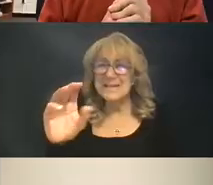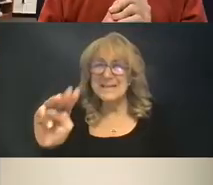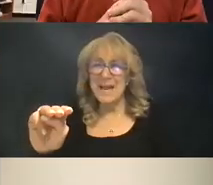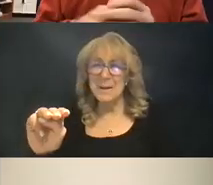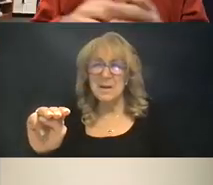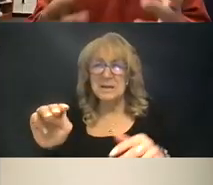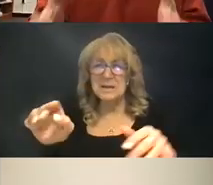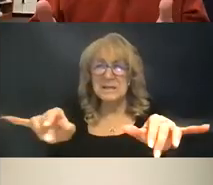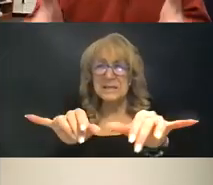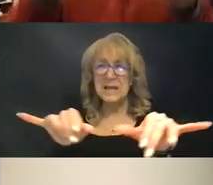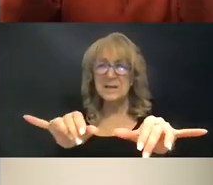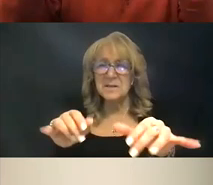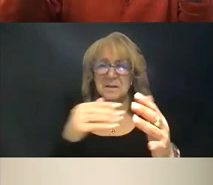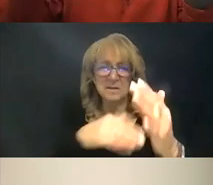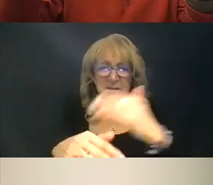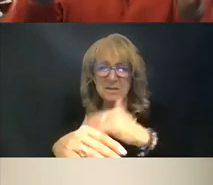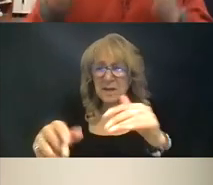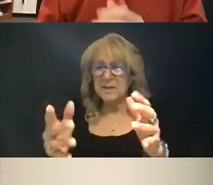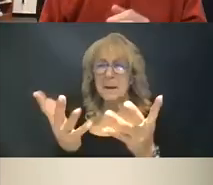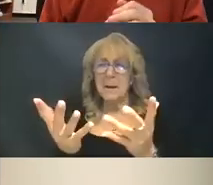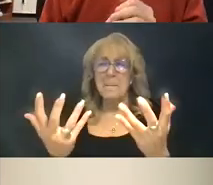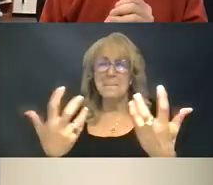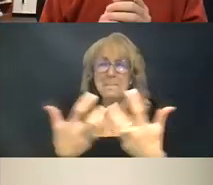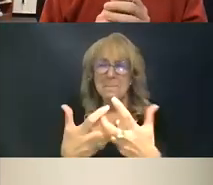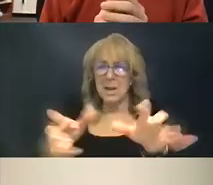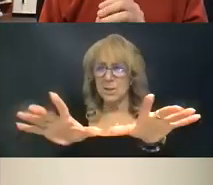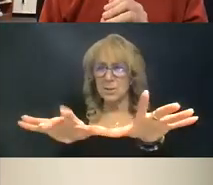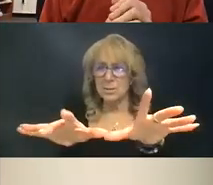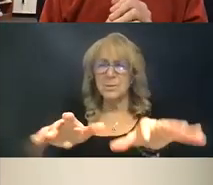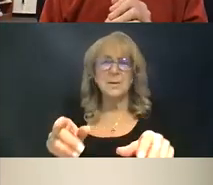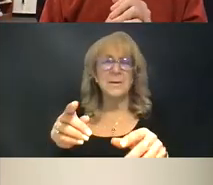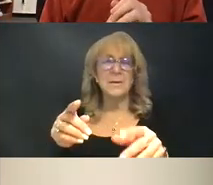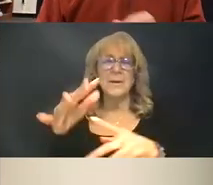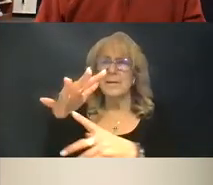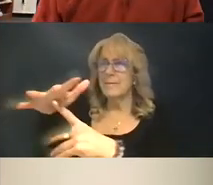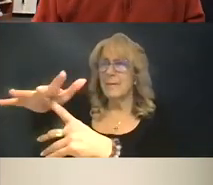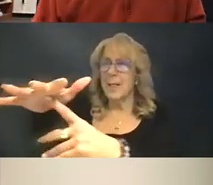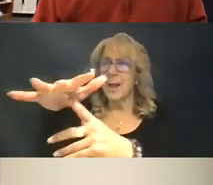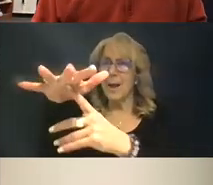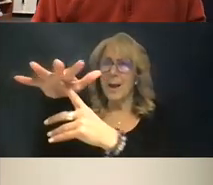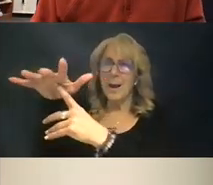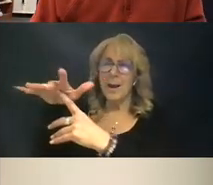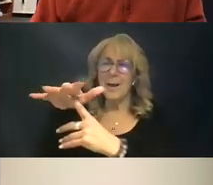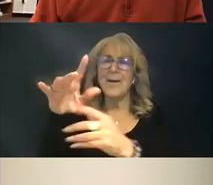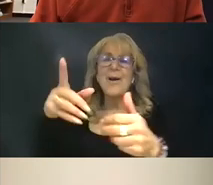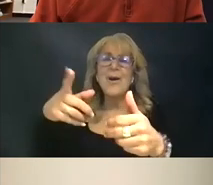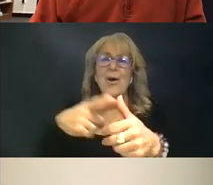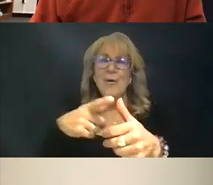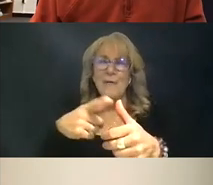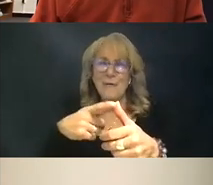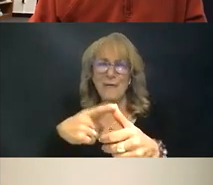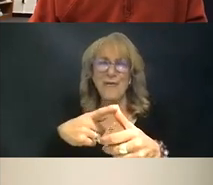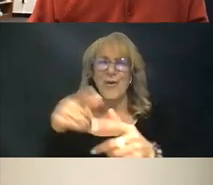in size. And the helicopter was able to take off and fly a short distance. This was the first flight on another